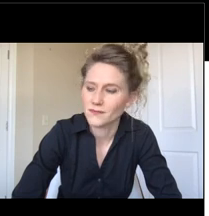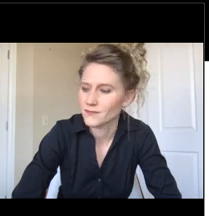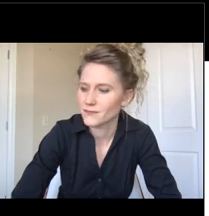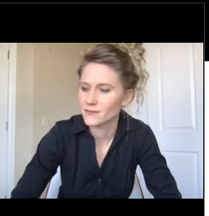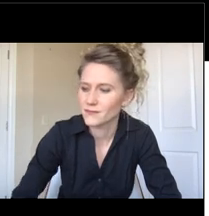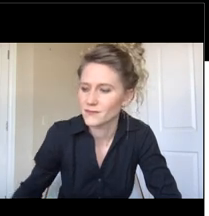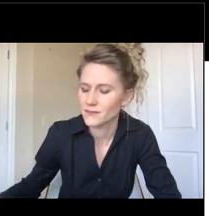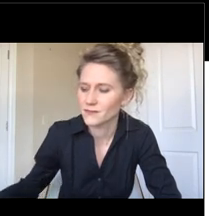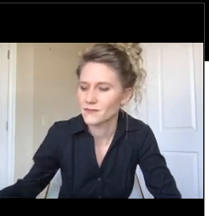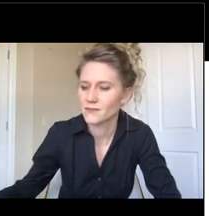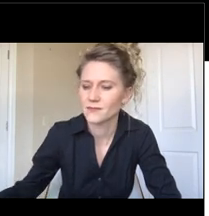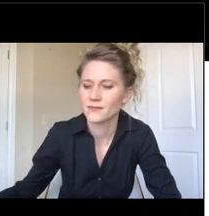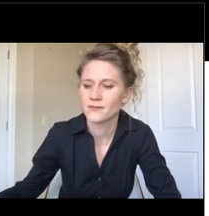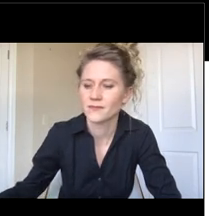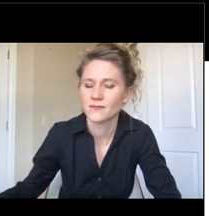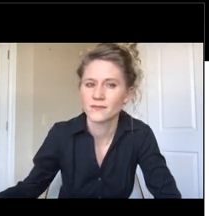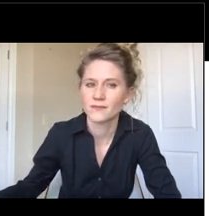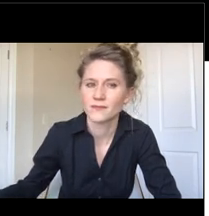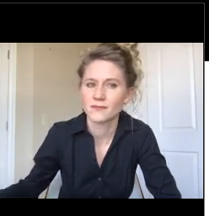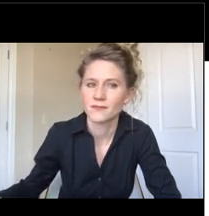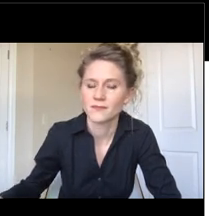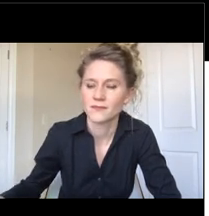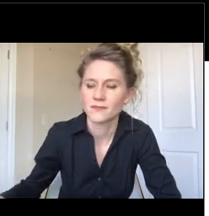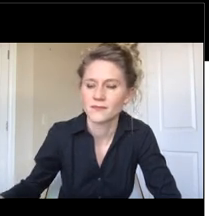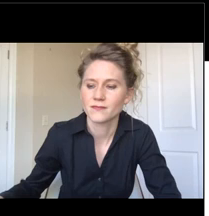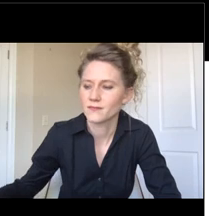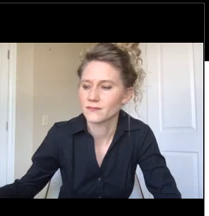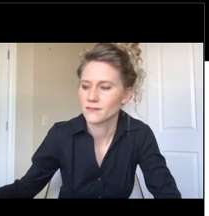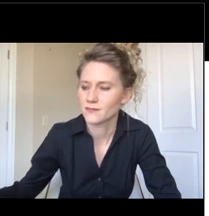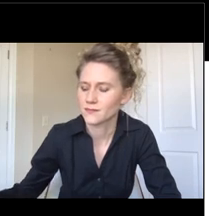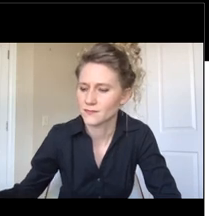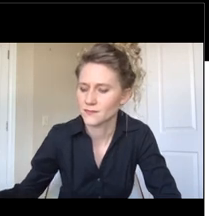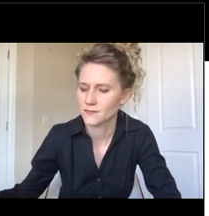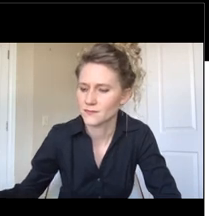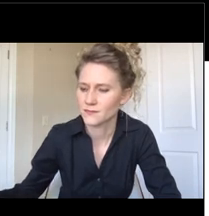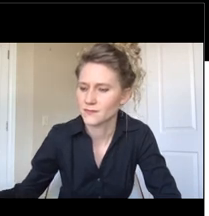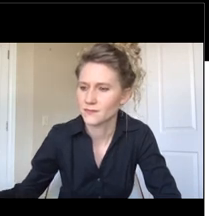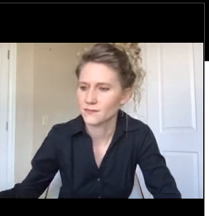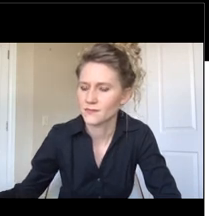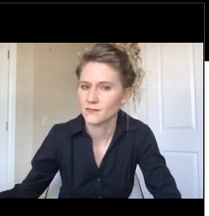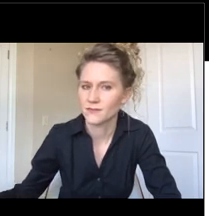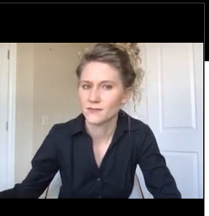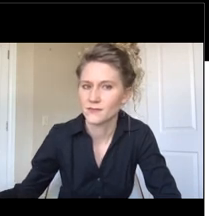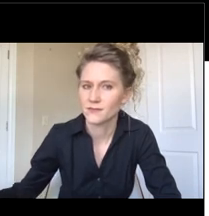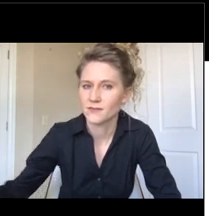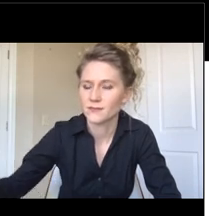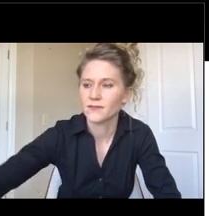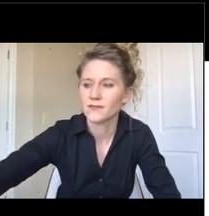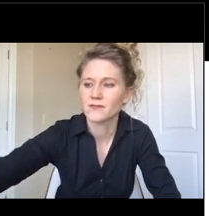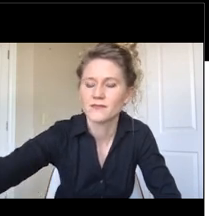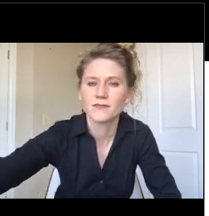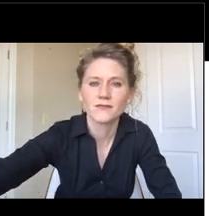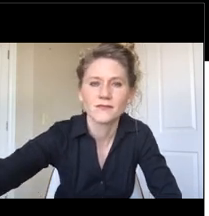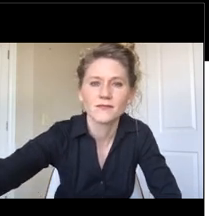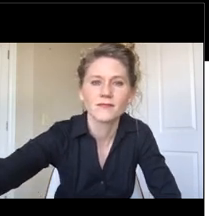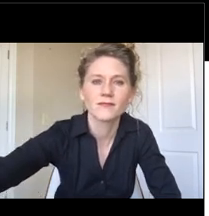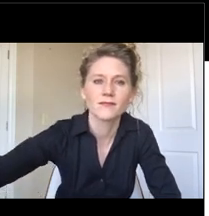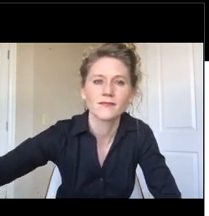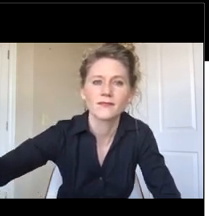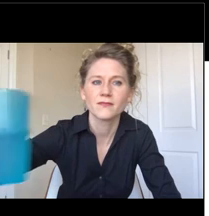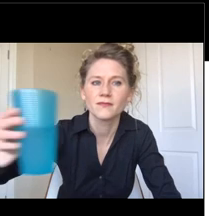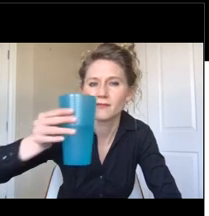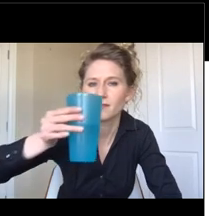agencies, and I'll get into that a little bit later. But the city of Roseville, you know, we're up there in Northern California, just northeast of Sacramento. Lane miles, a little